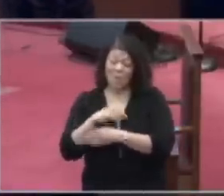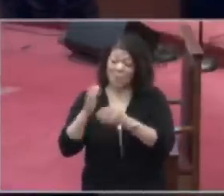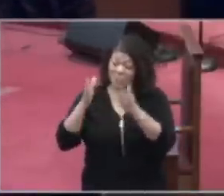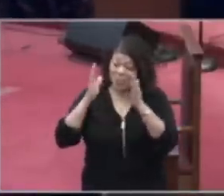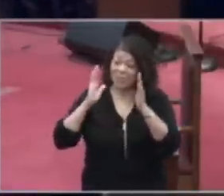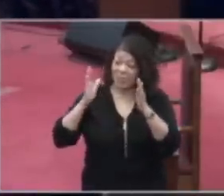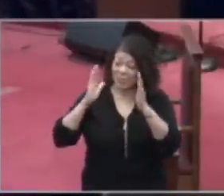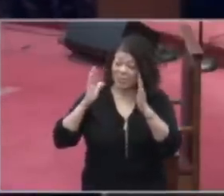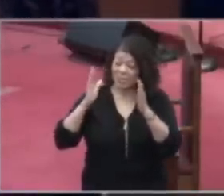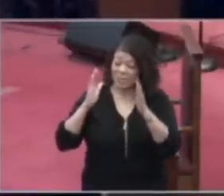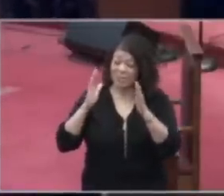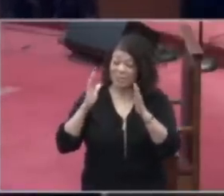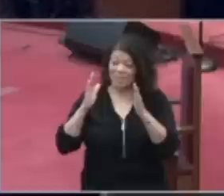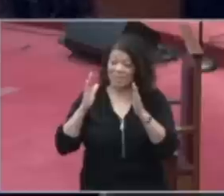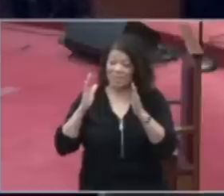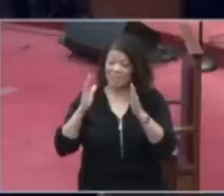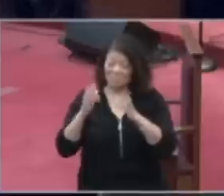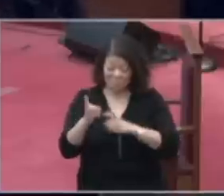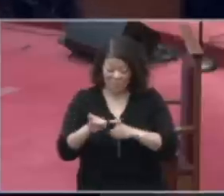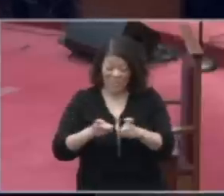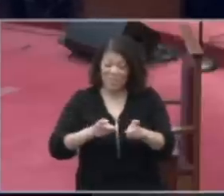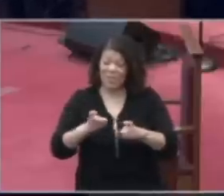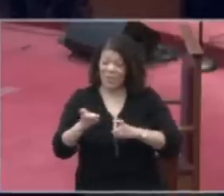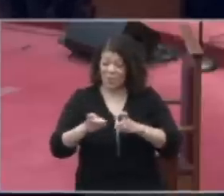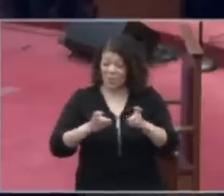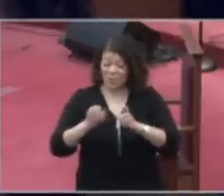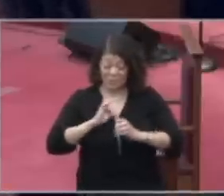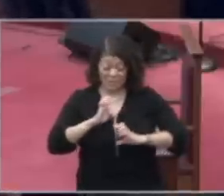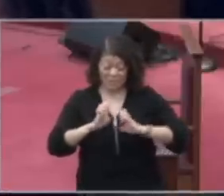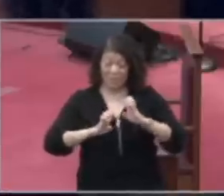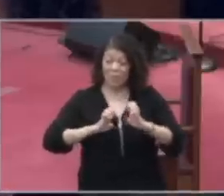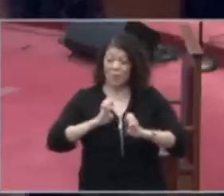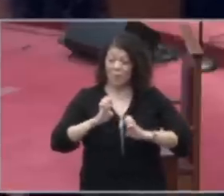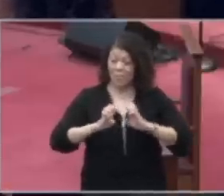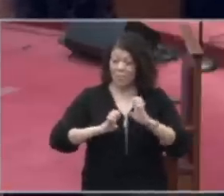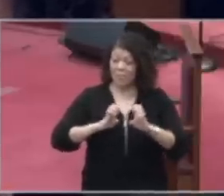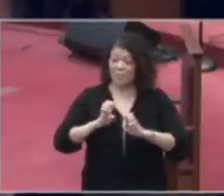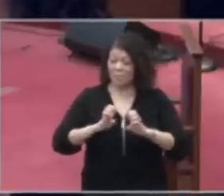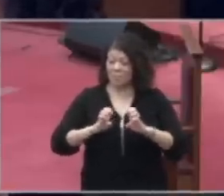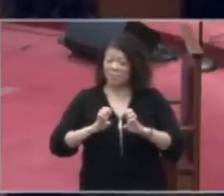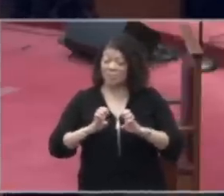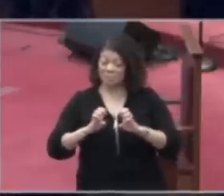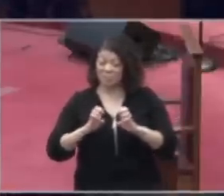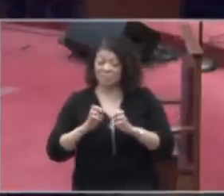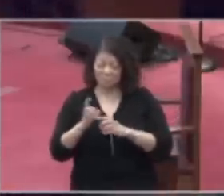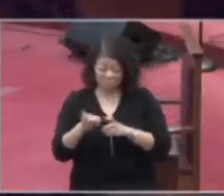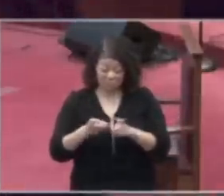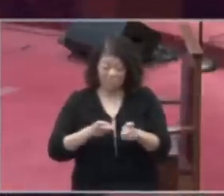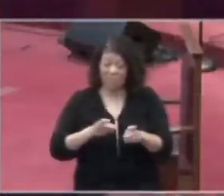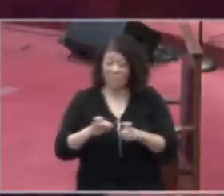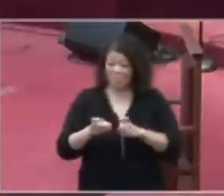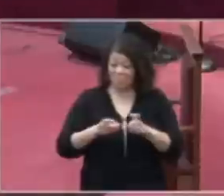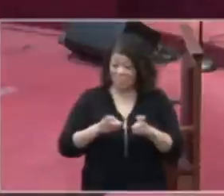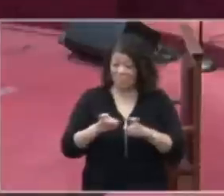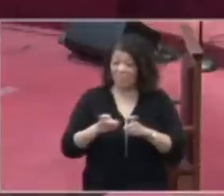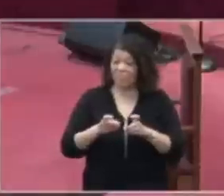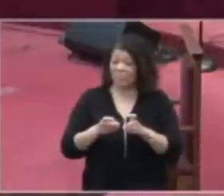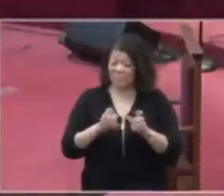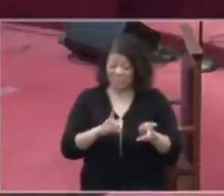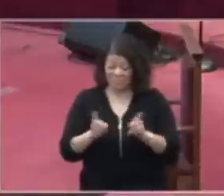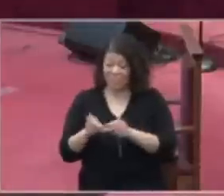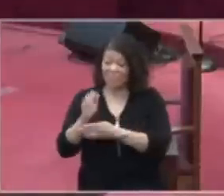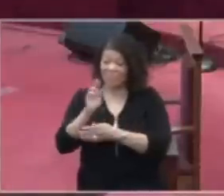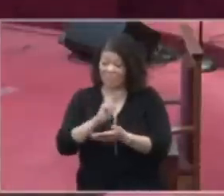in all of our straying emotions and harness them under the power of the